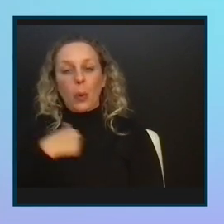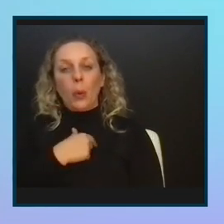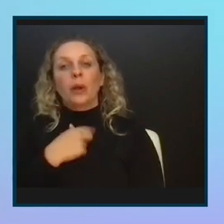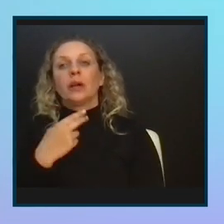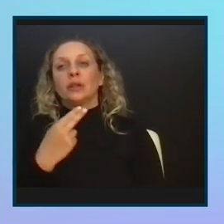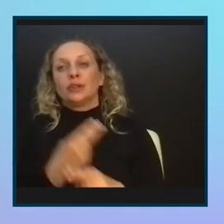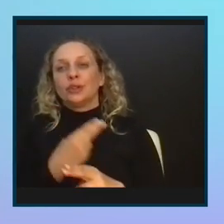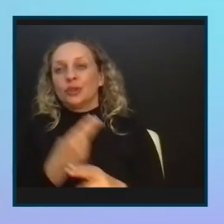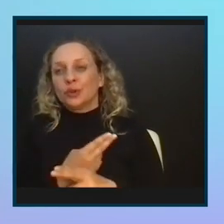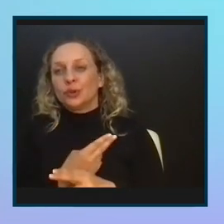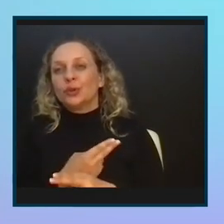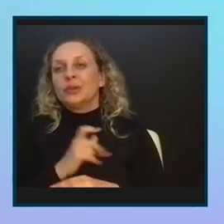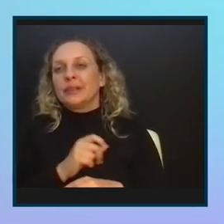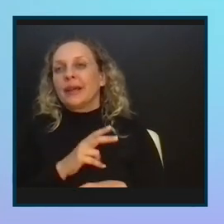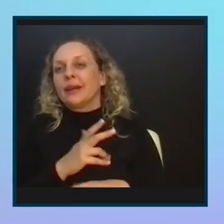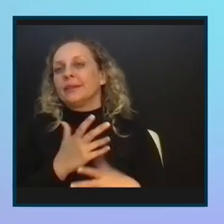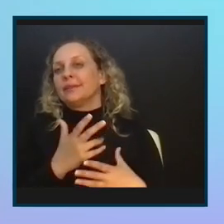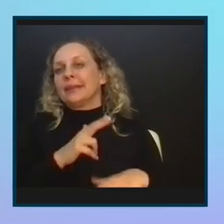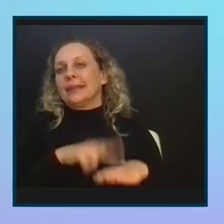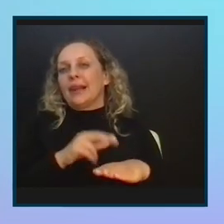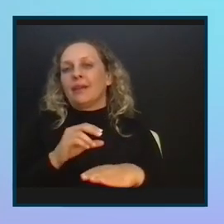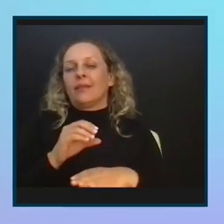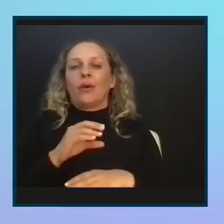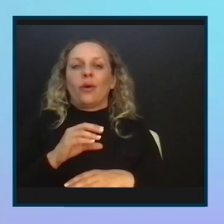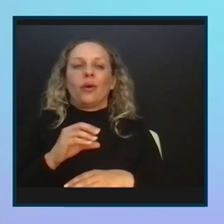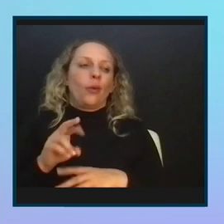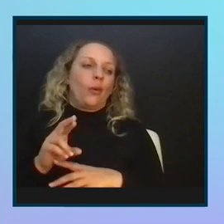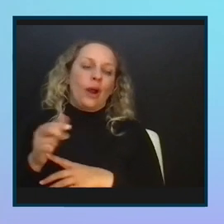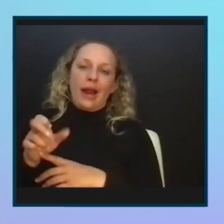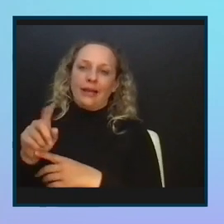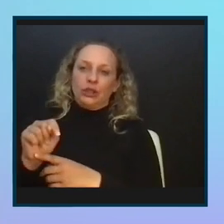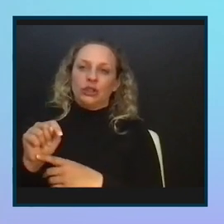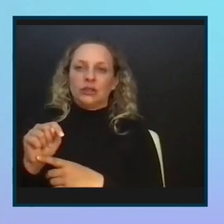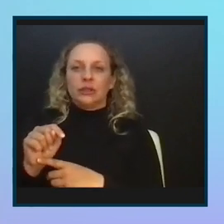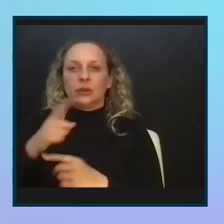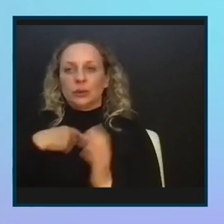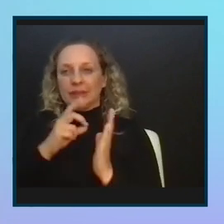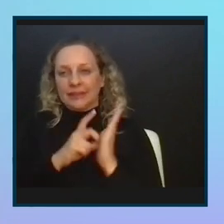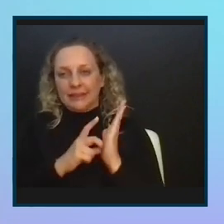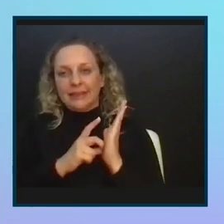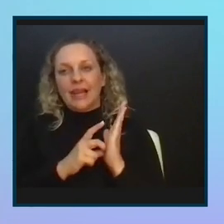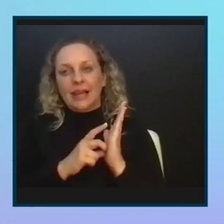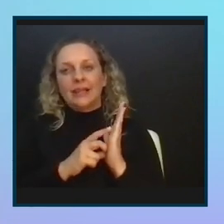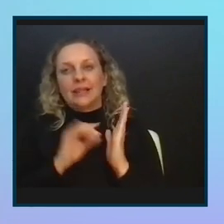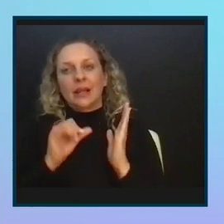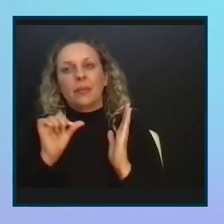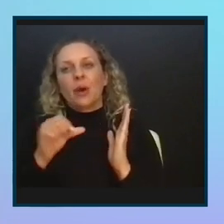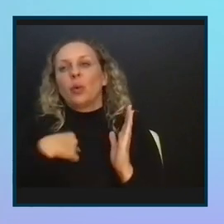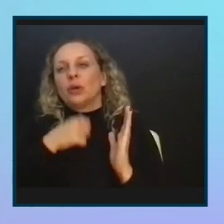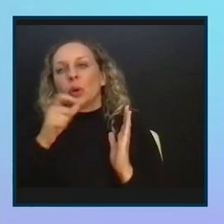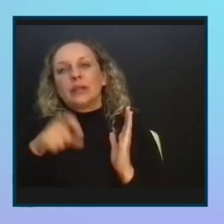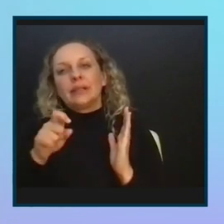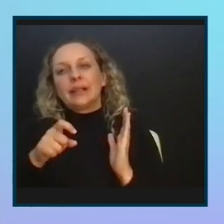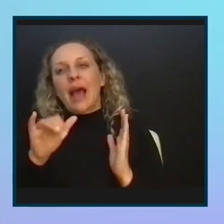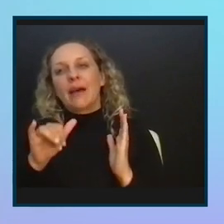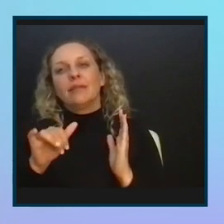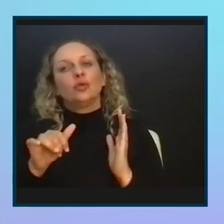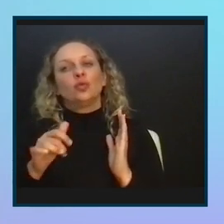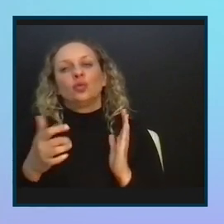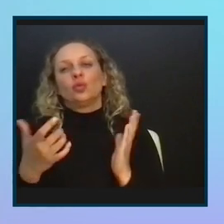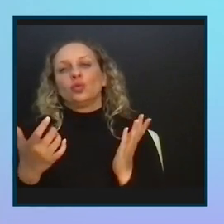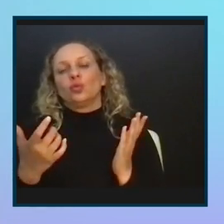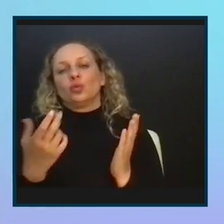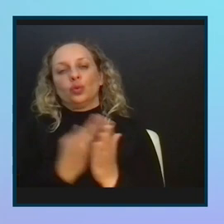user agent as much as you can. And so, you know, when we're designing and releasing a button, we don't necessarily have to annotate much because